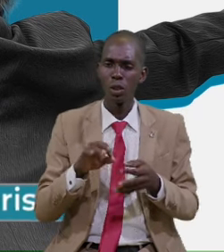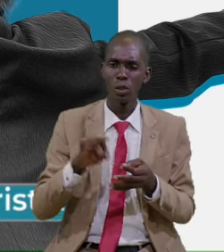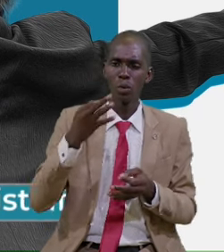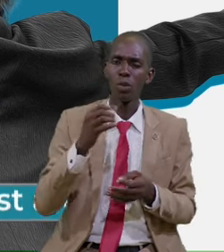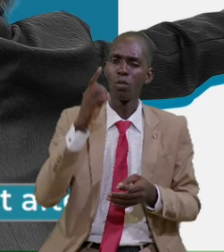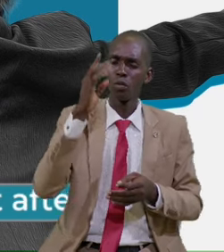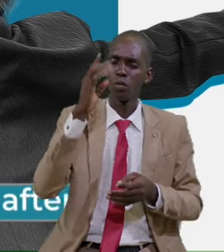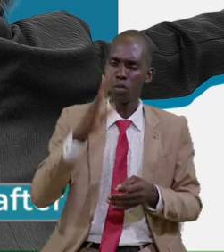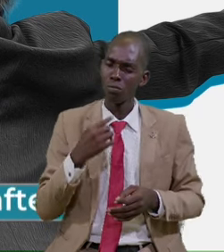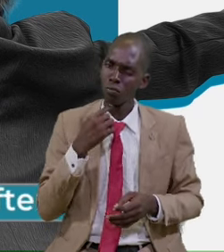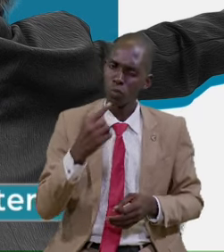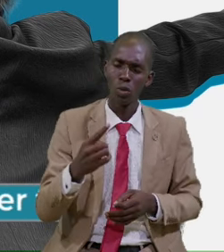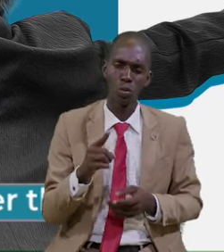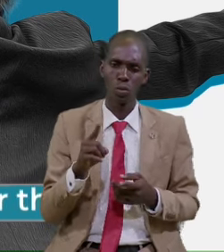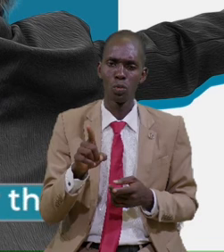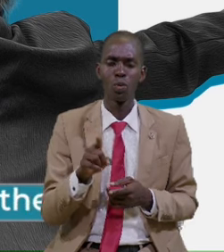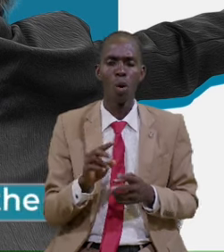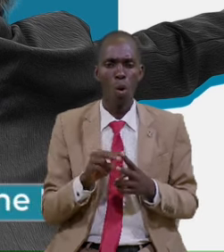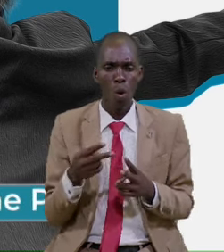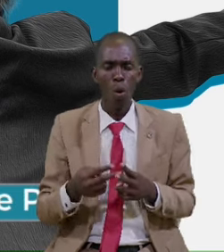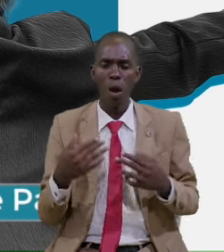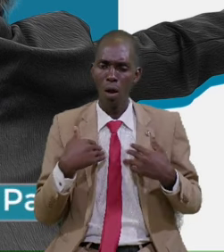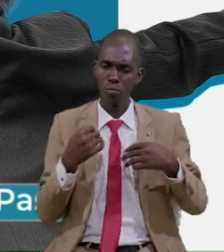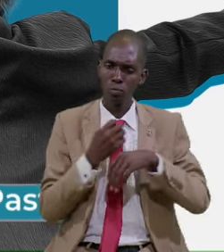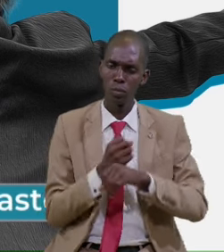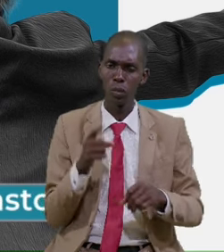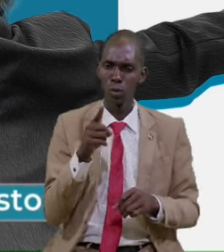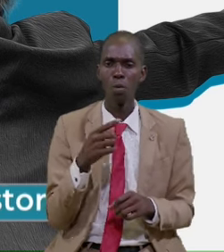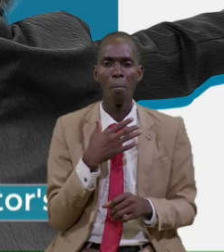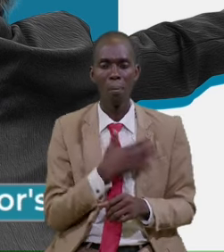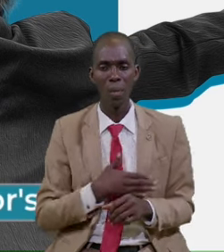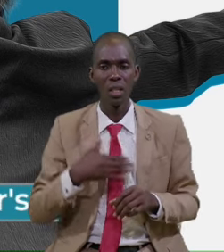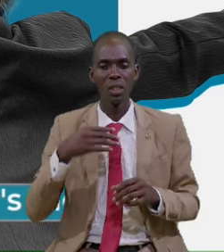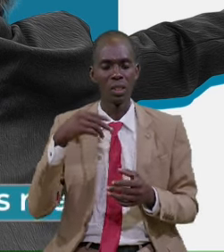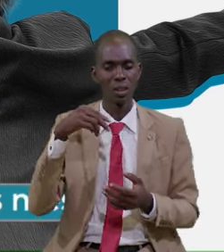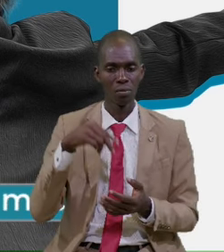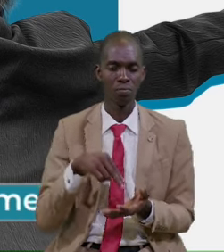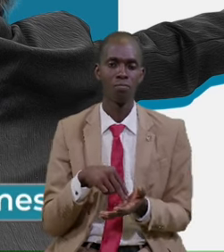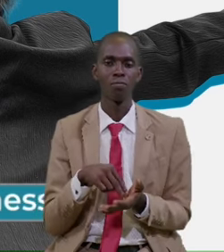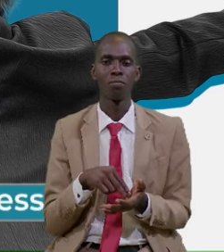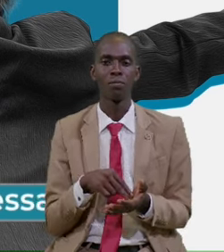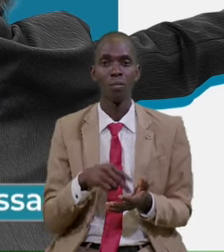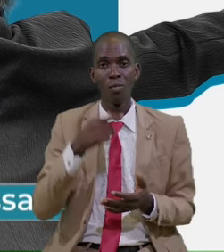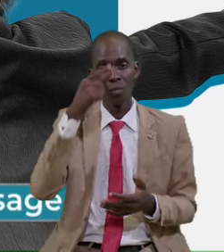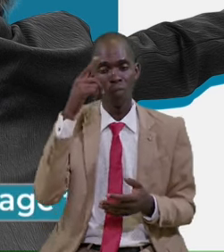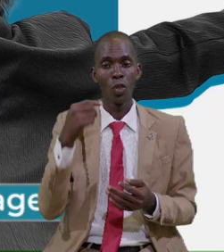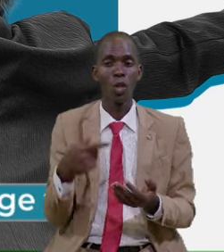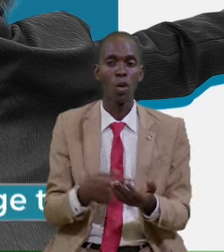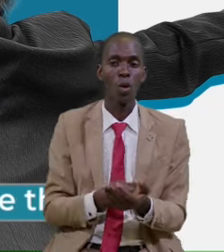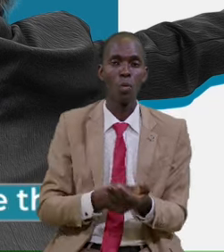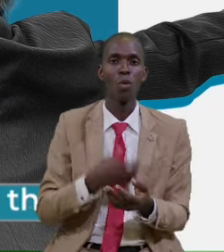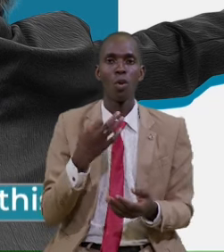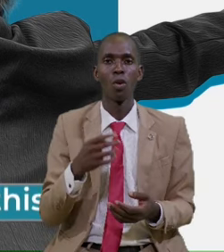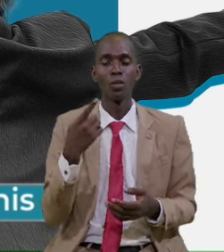Please, please make up your mind, because the gospel of the kingdom is the